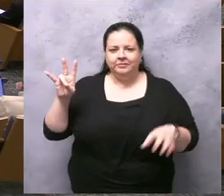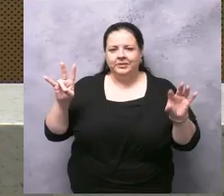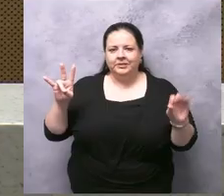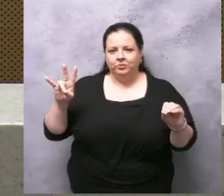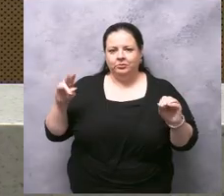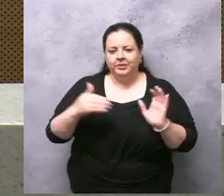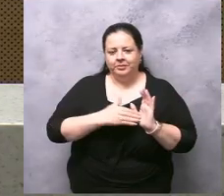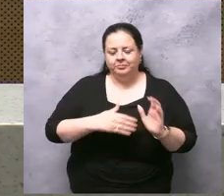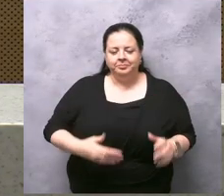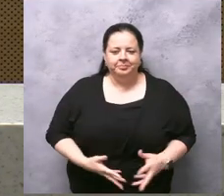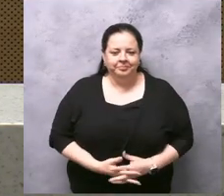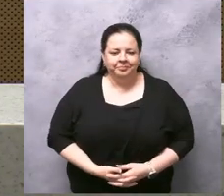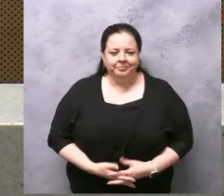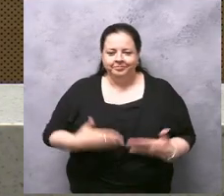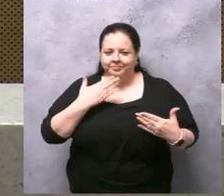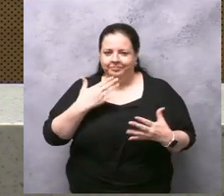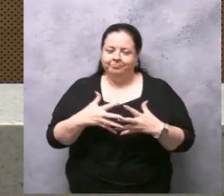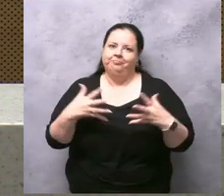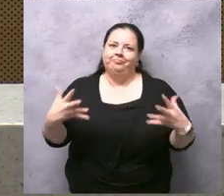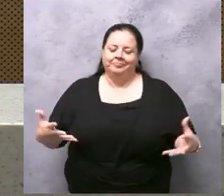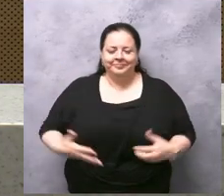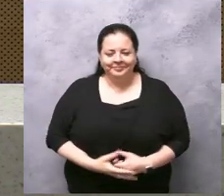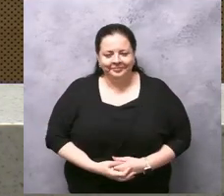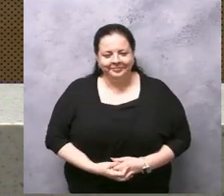again. Thank you very much.